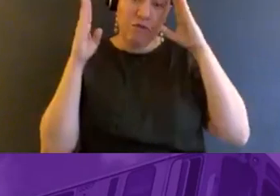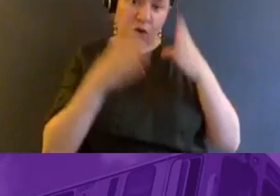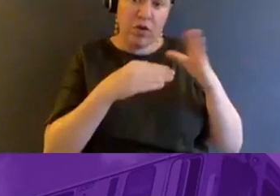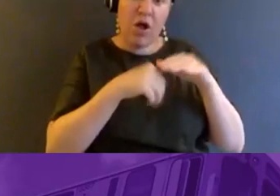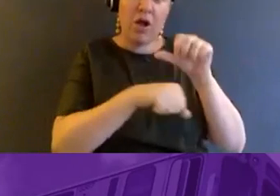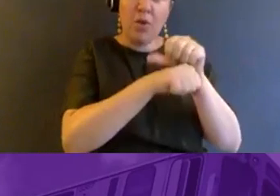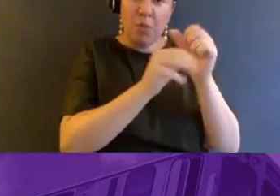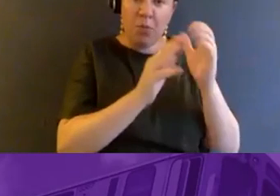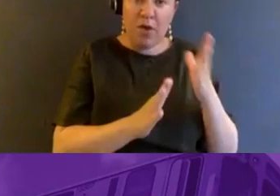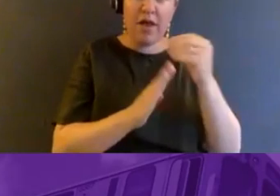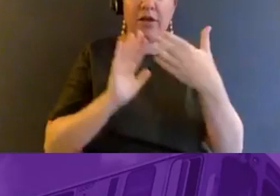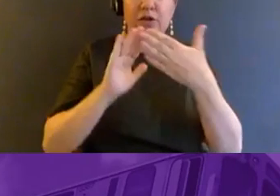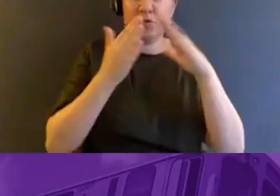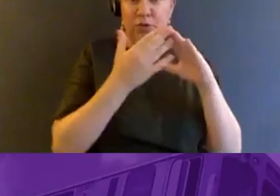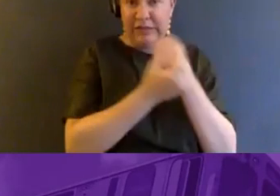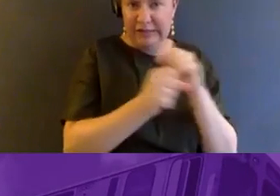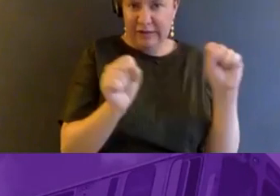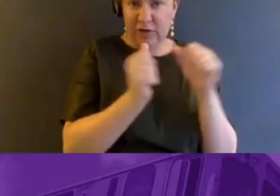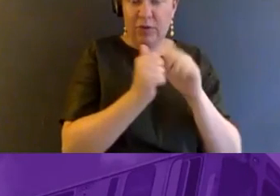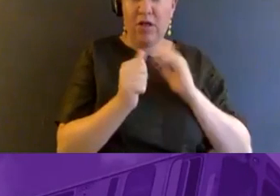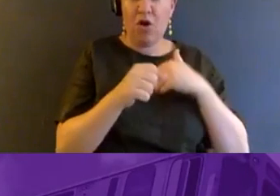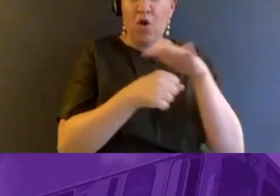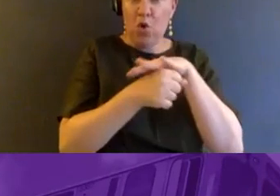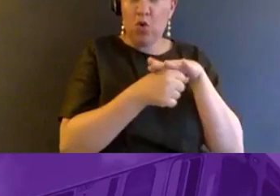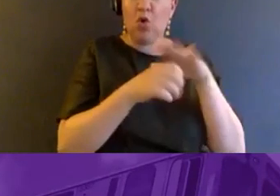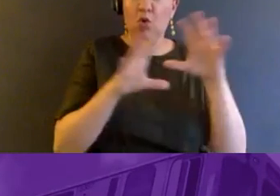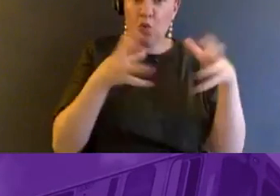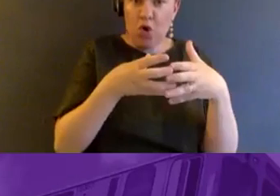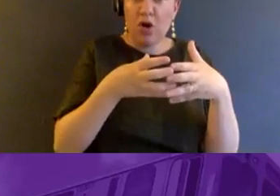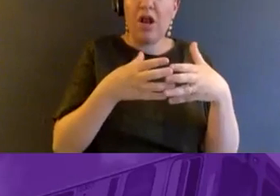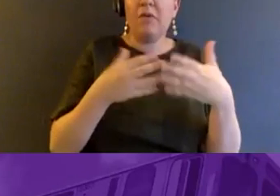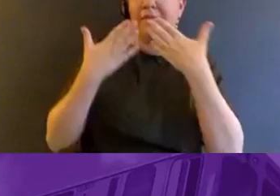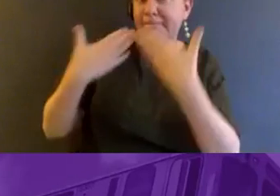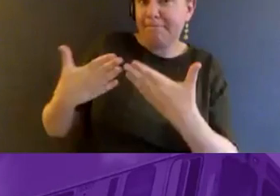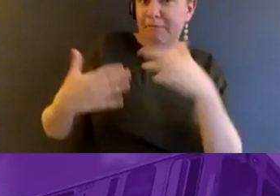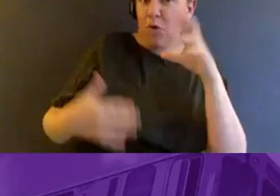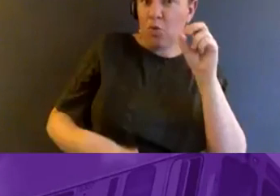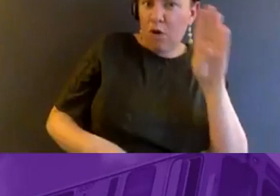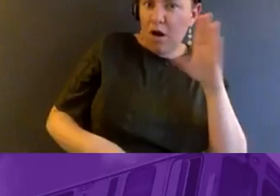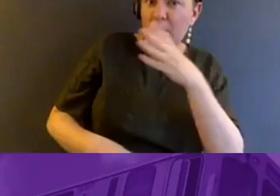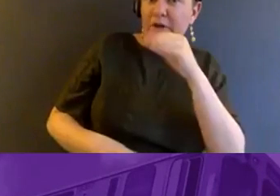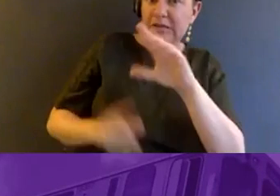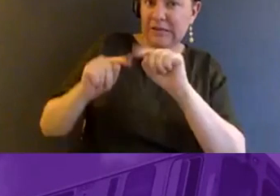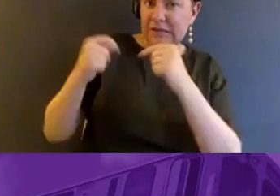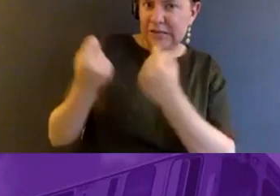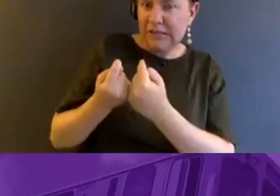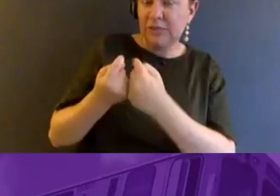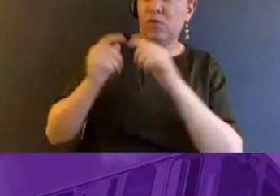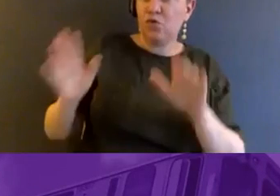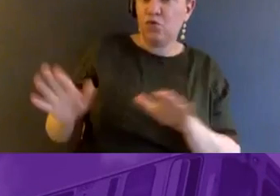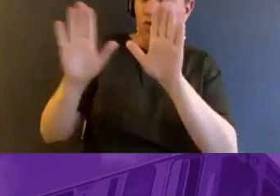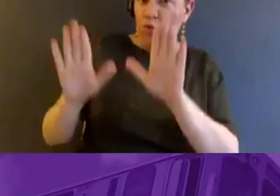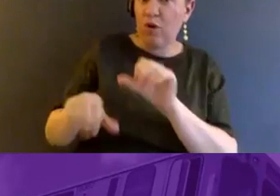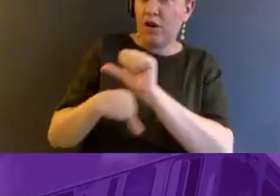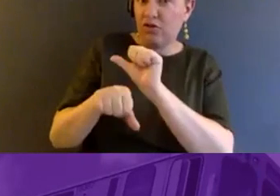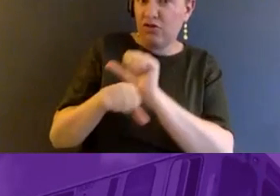with our local workforce. And I want to call out Rob and his team for doing an exceptional job in minimizing those